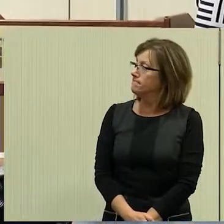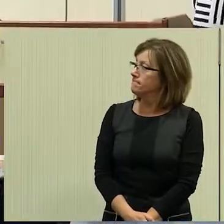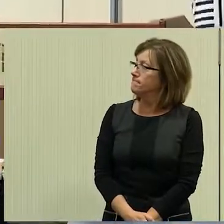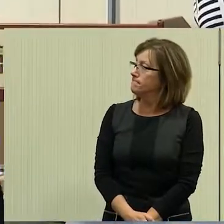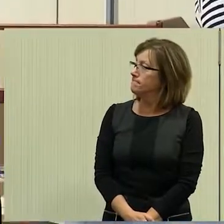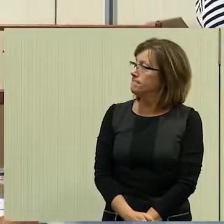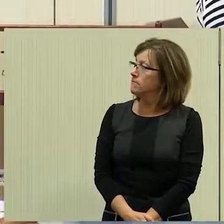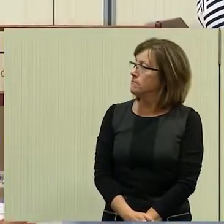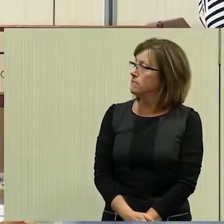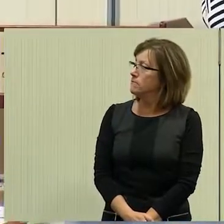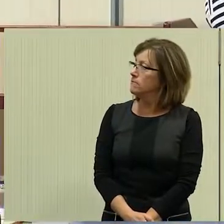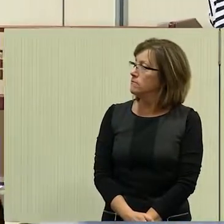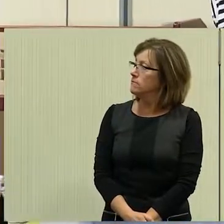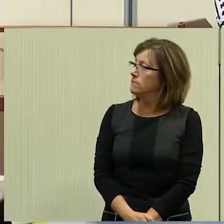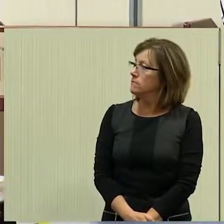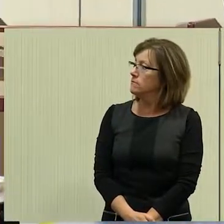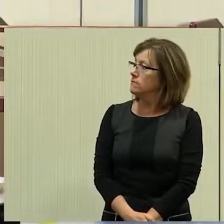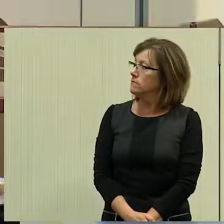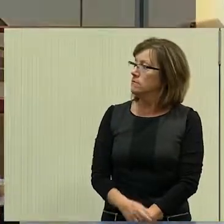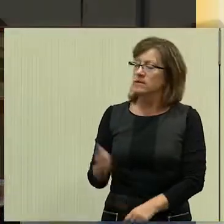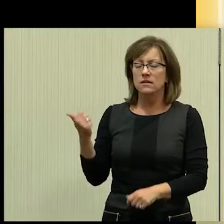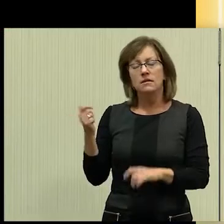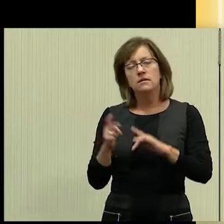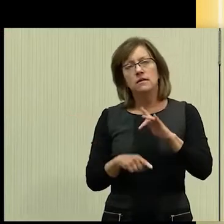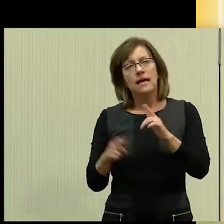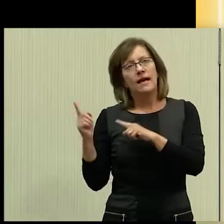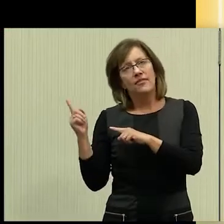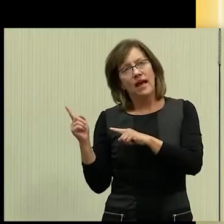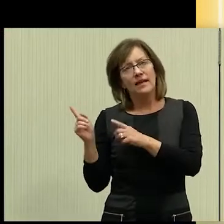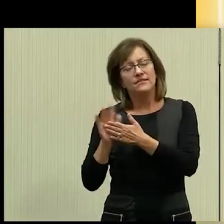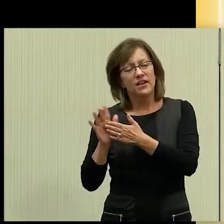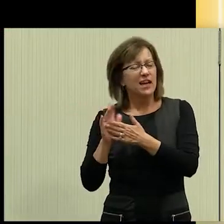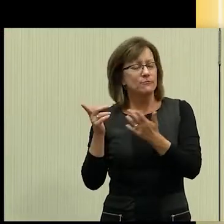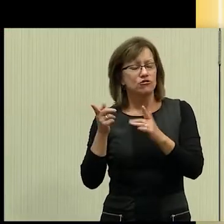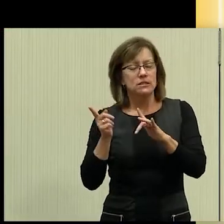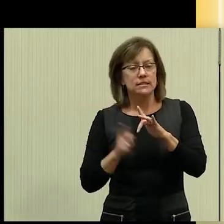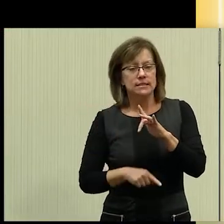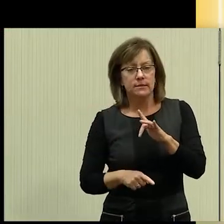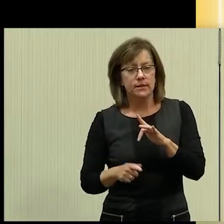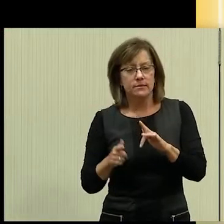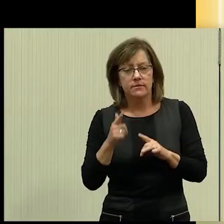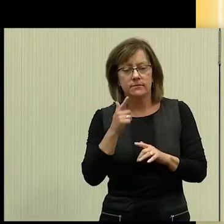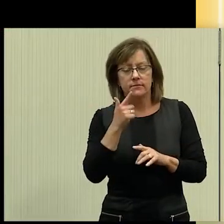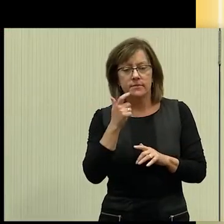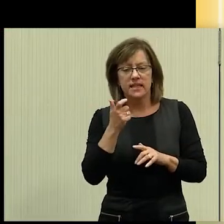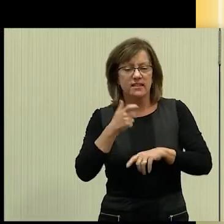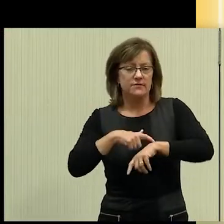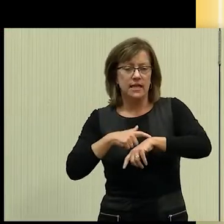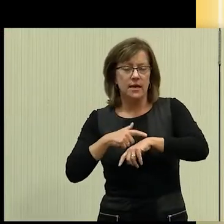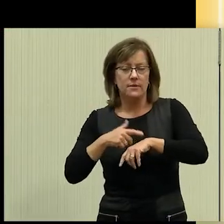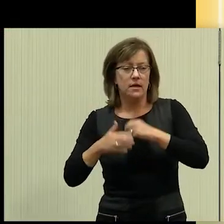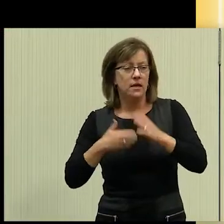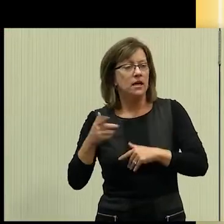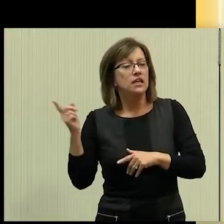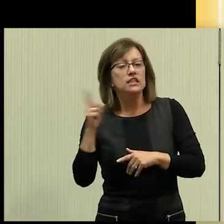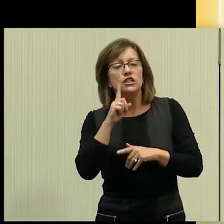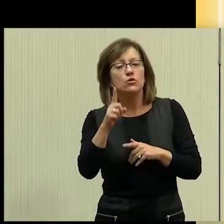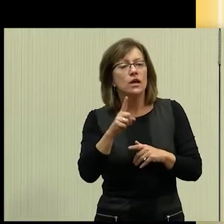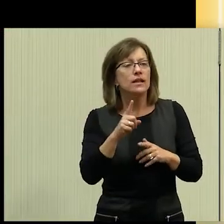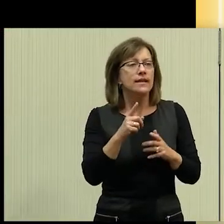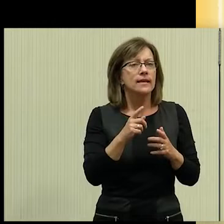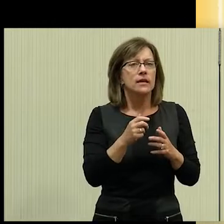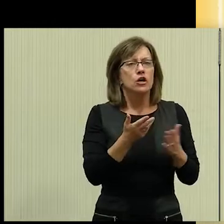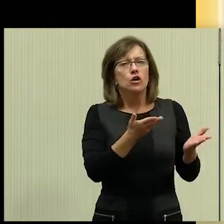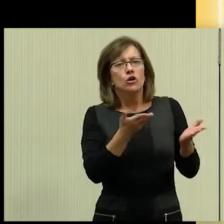Okay, I'm going to skip that. In this video, I'm just going to skip it just partly in the interest of time. She really just brings over